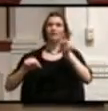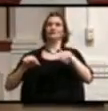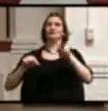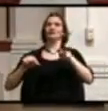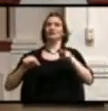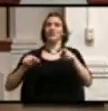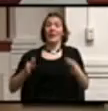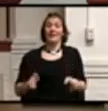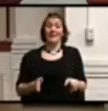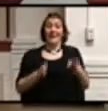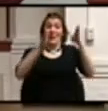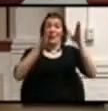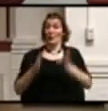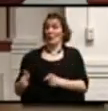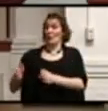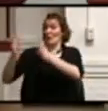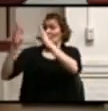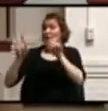a colored